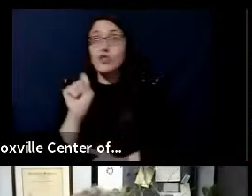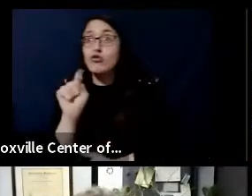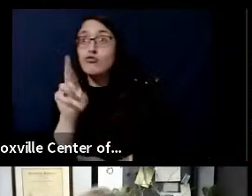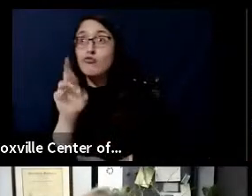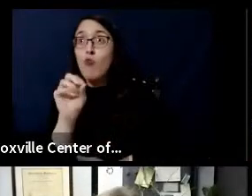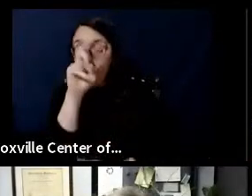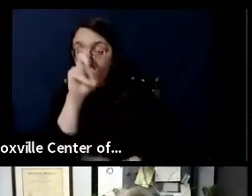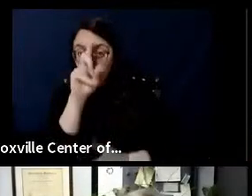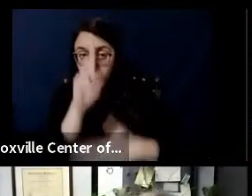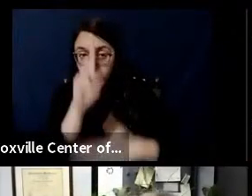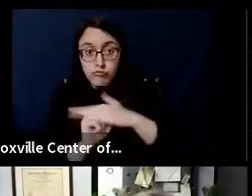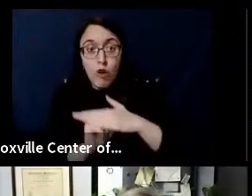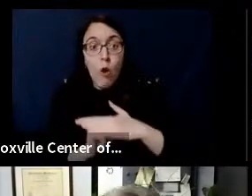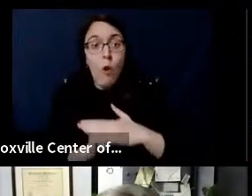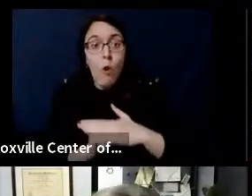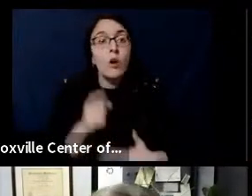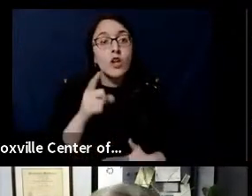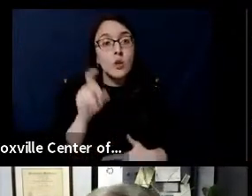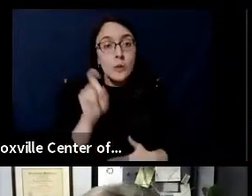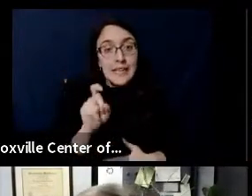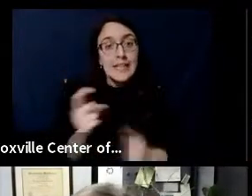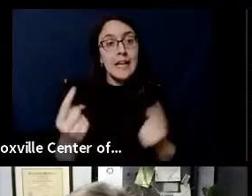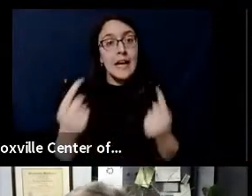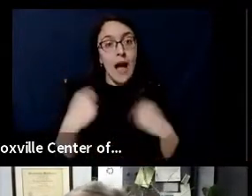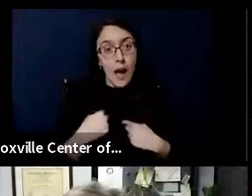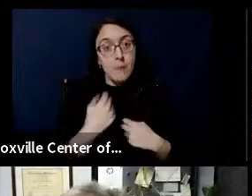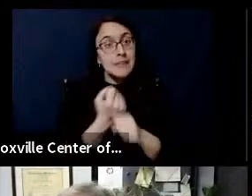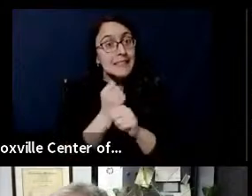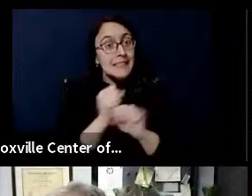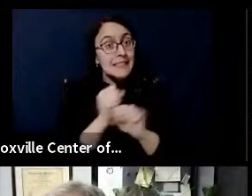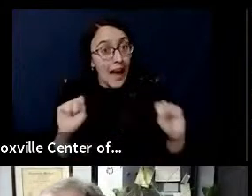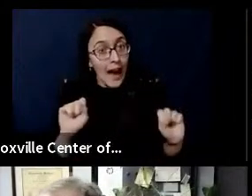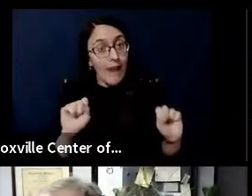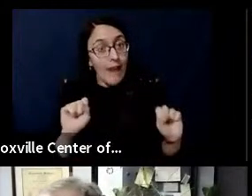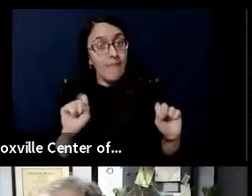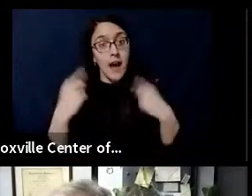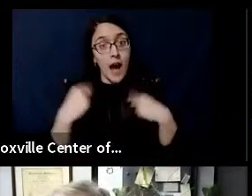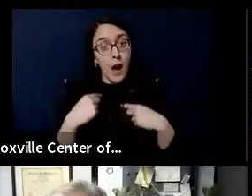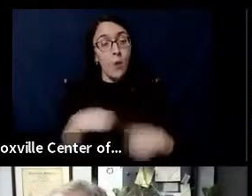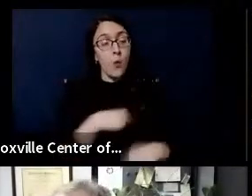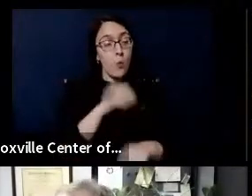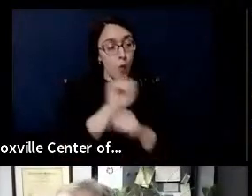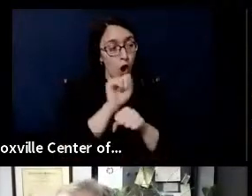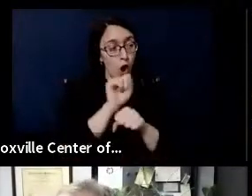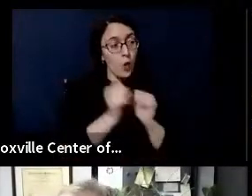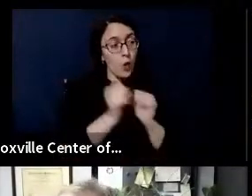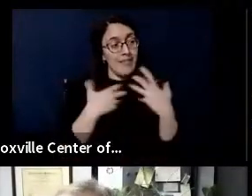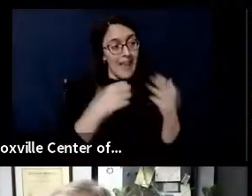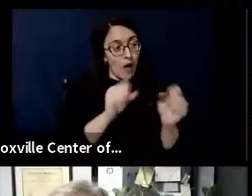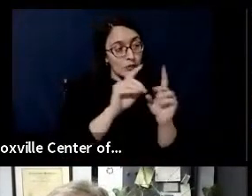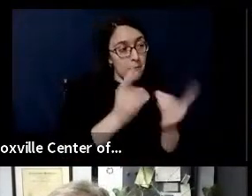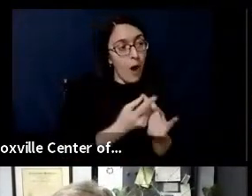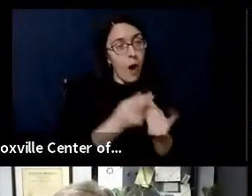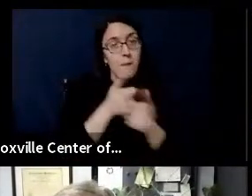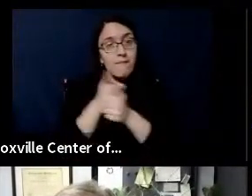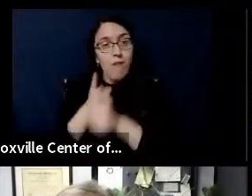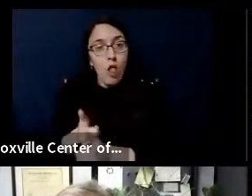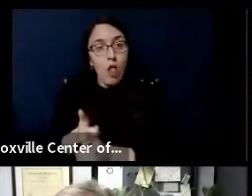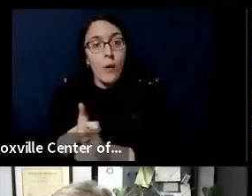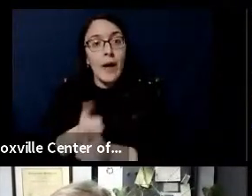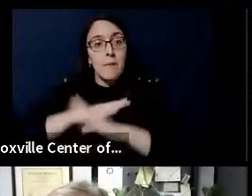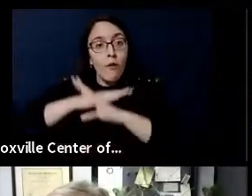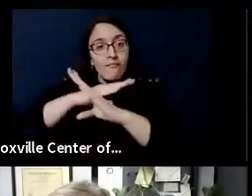to our health systems. We're all working very closely with the health department, following the CDC guidelines, making sure we're following infection